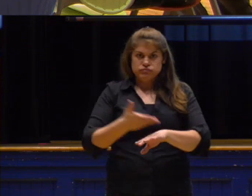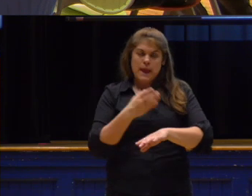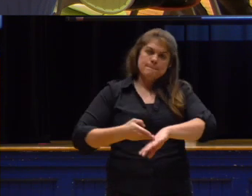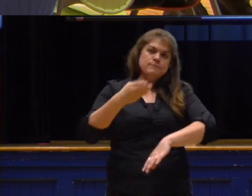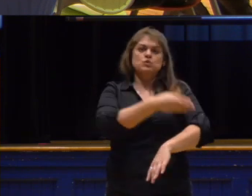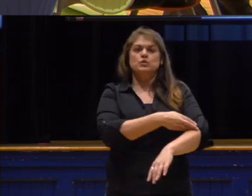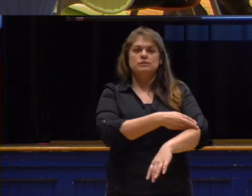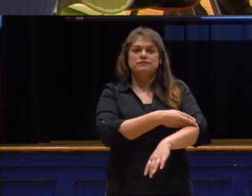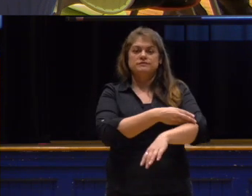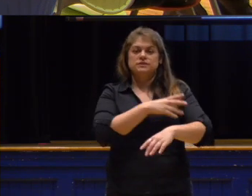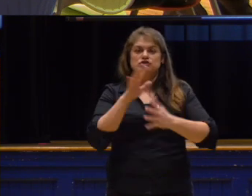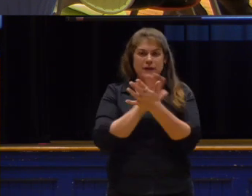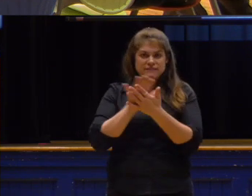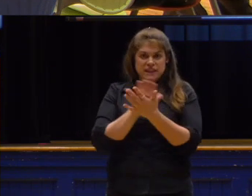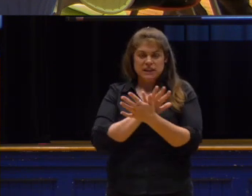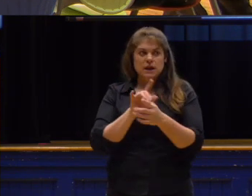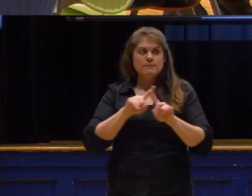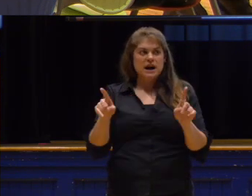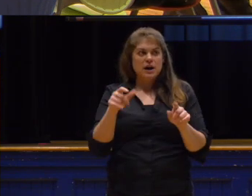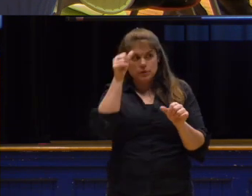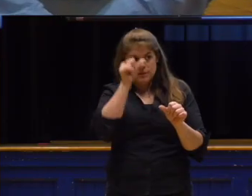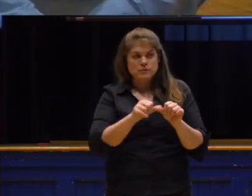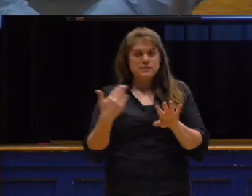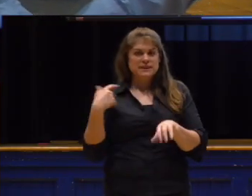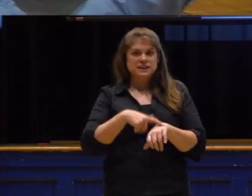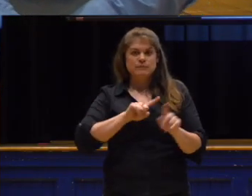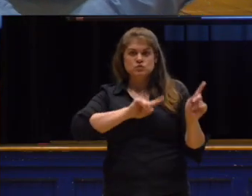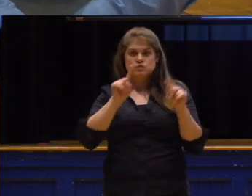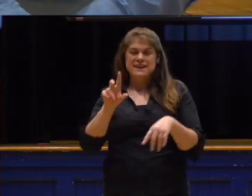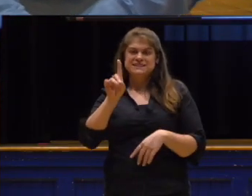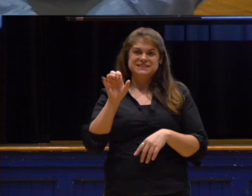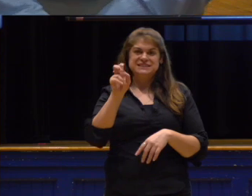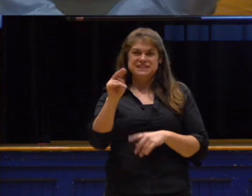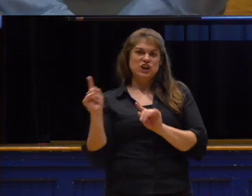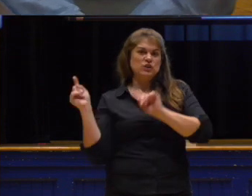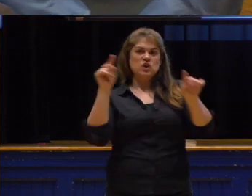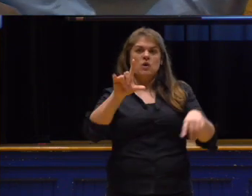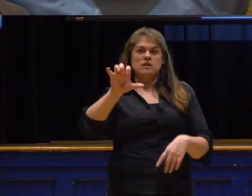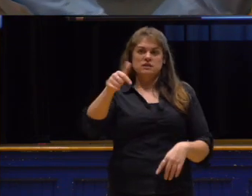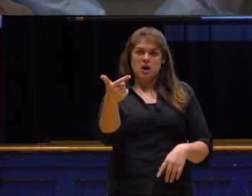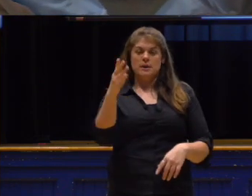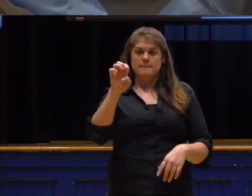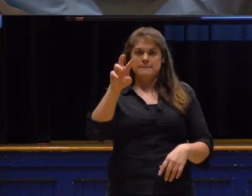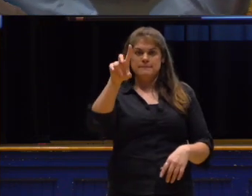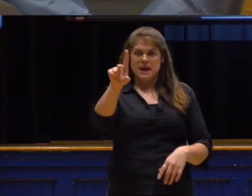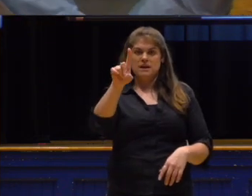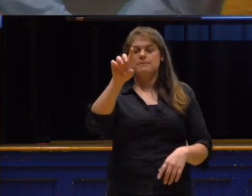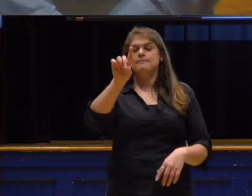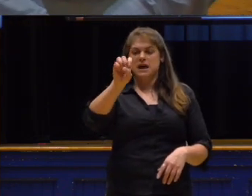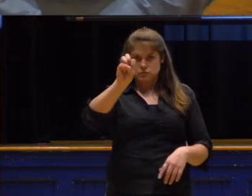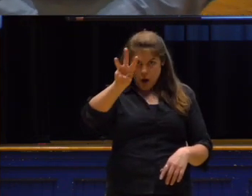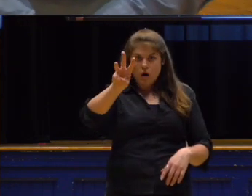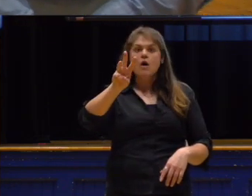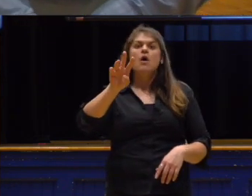to improve traffic flow, no? Well, I don't know the last time you were on Dickinson Street headed towards Longmeadow between the hours of